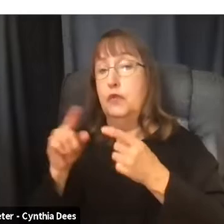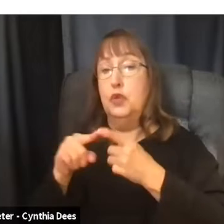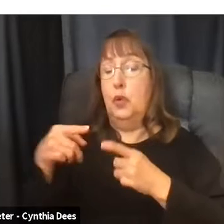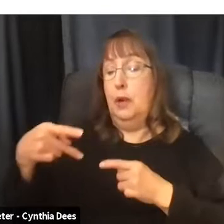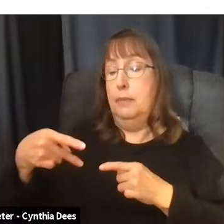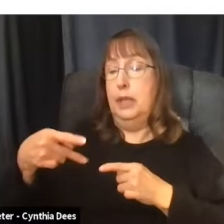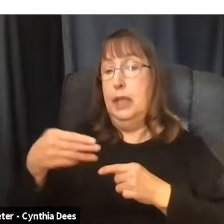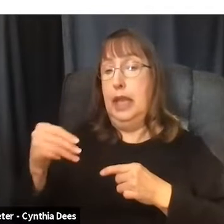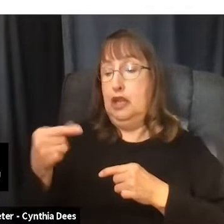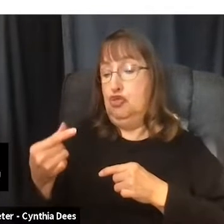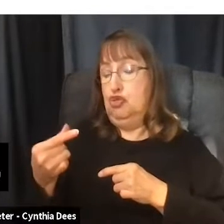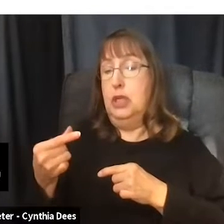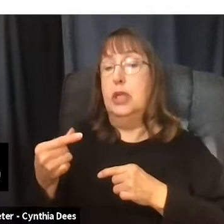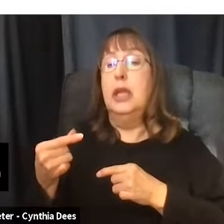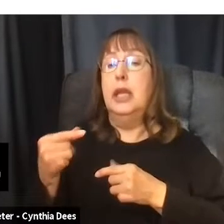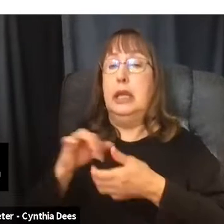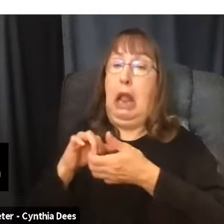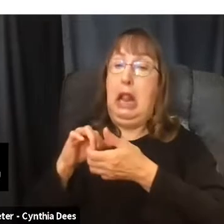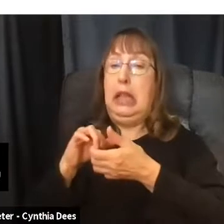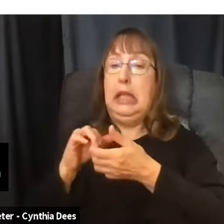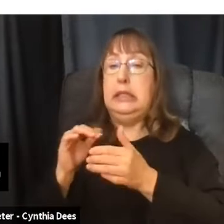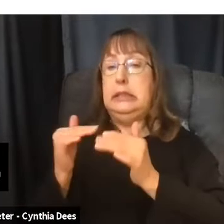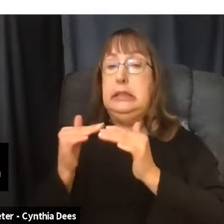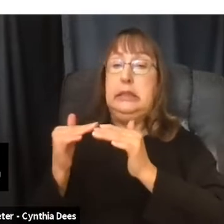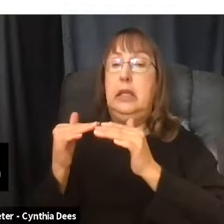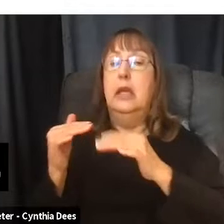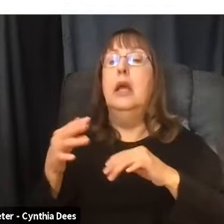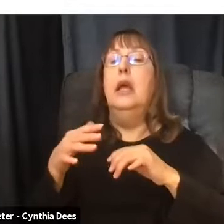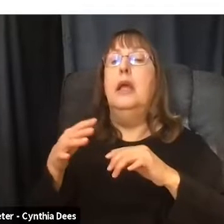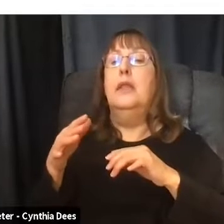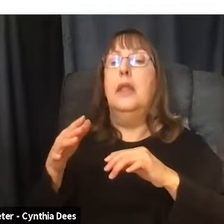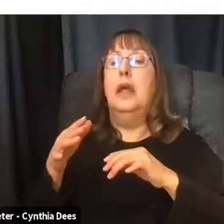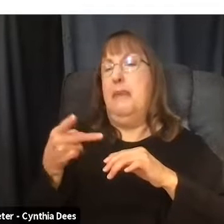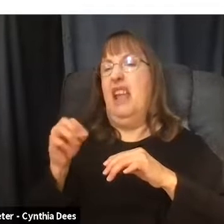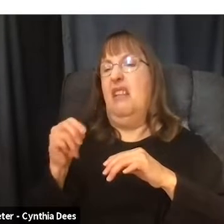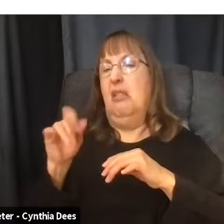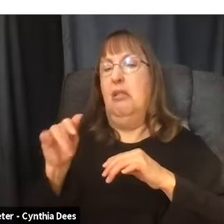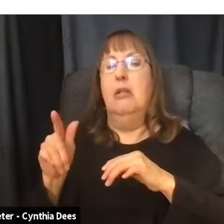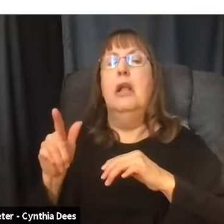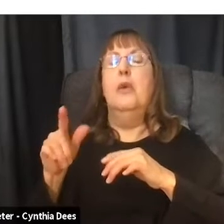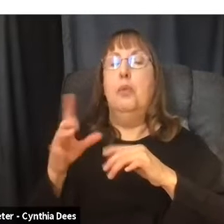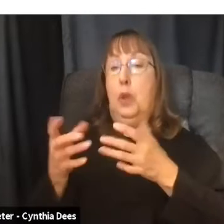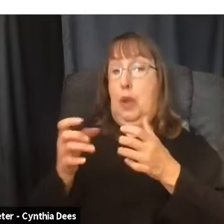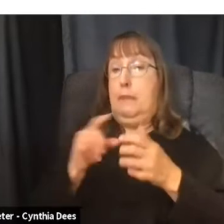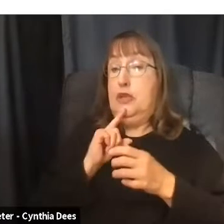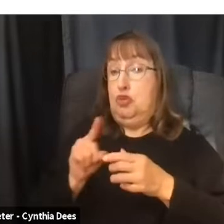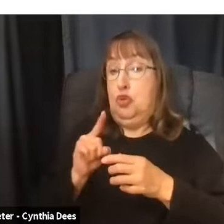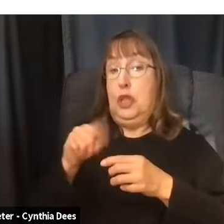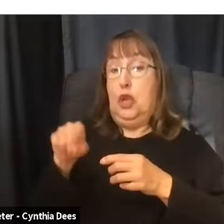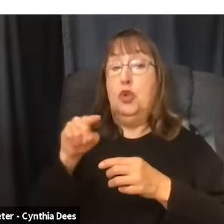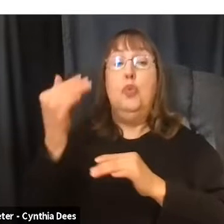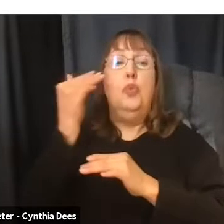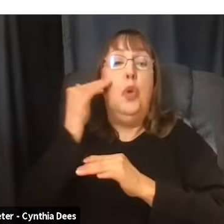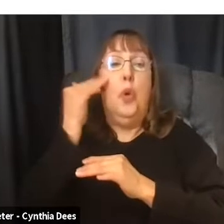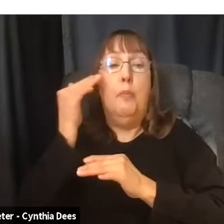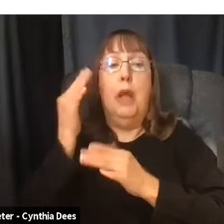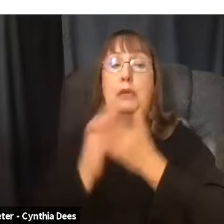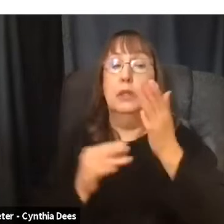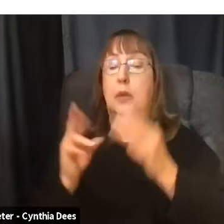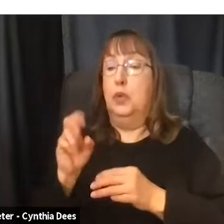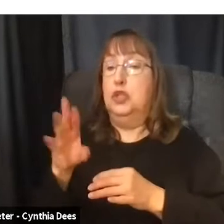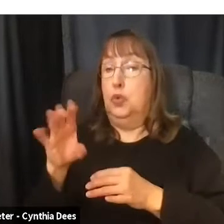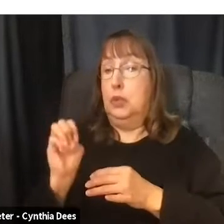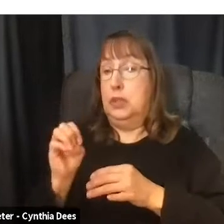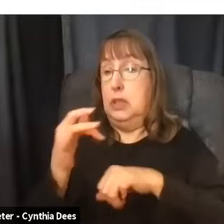P&G colleagues, the panel that we're going to have with them, we wanted to just make sure that you knew about some resources available